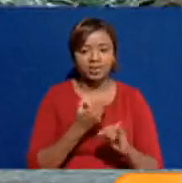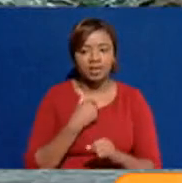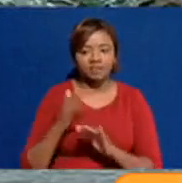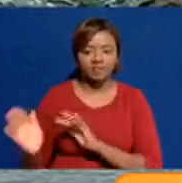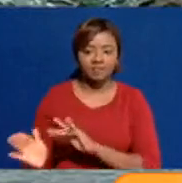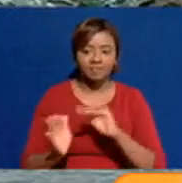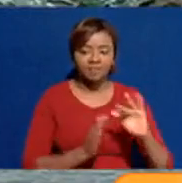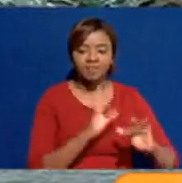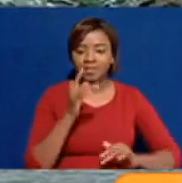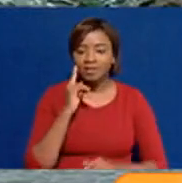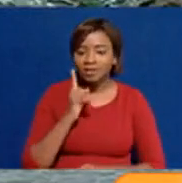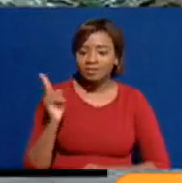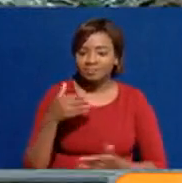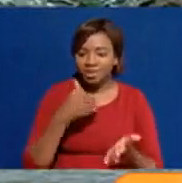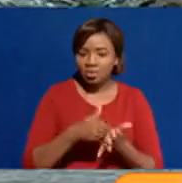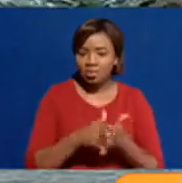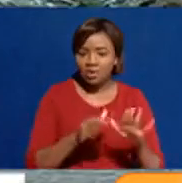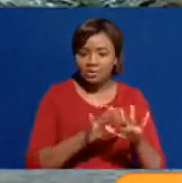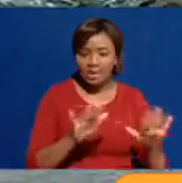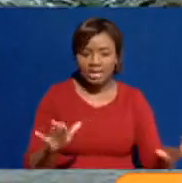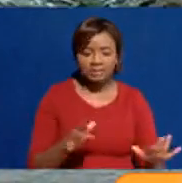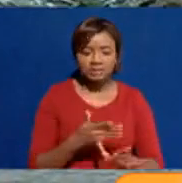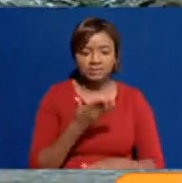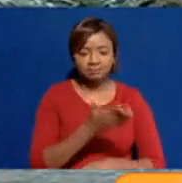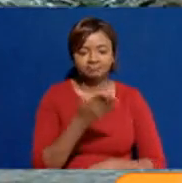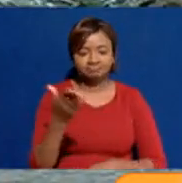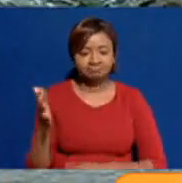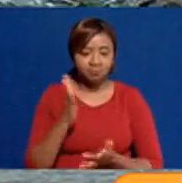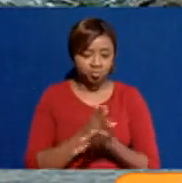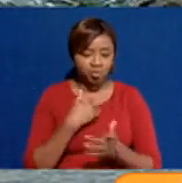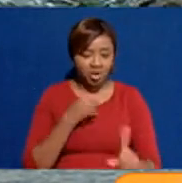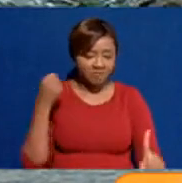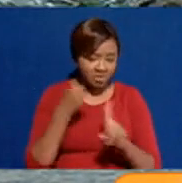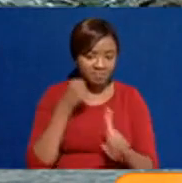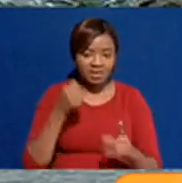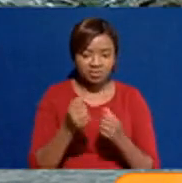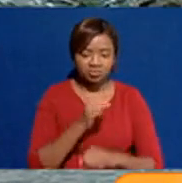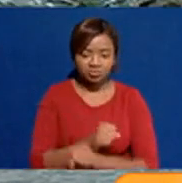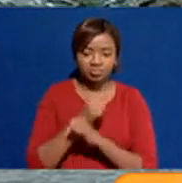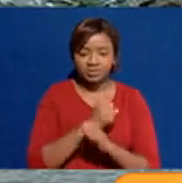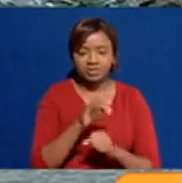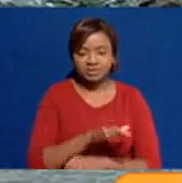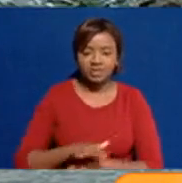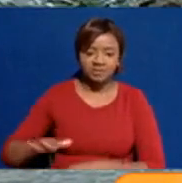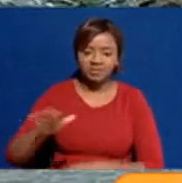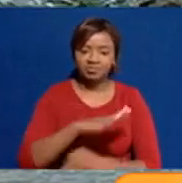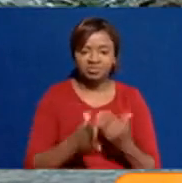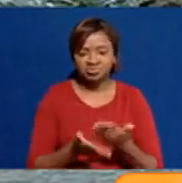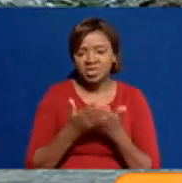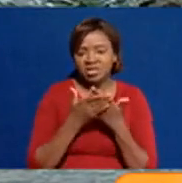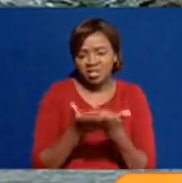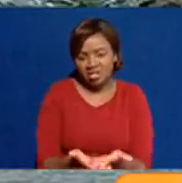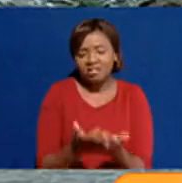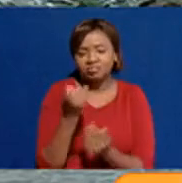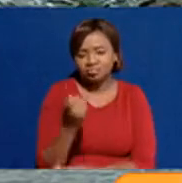Now, the destruction of wetlands has had a significant impact on the environment and exacerbates the drought situation